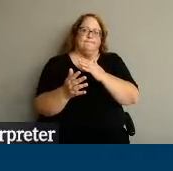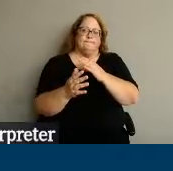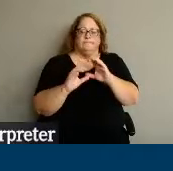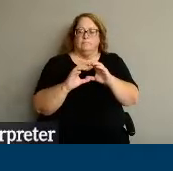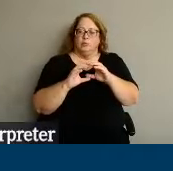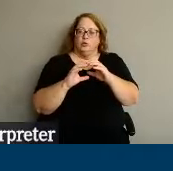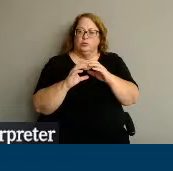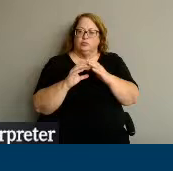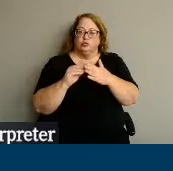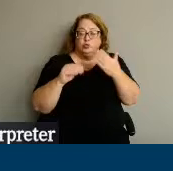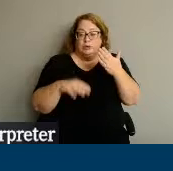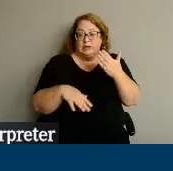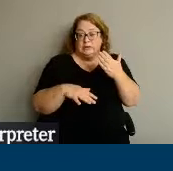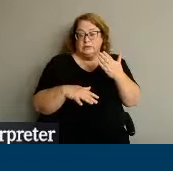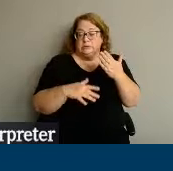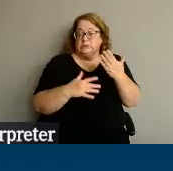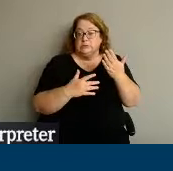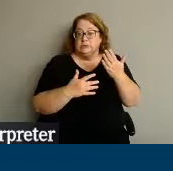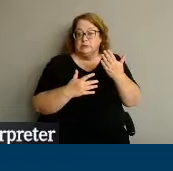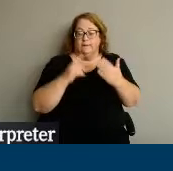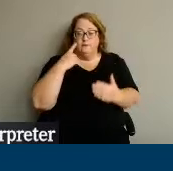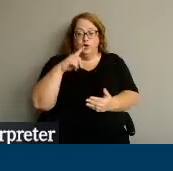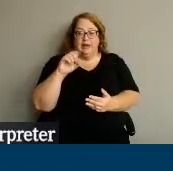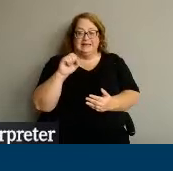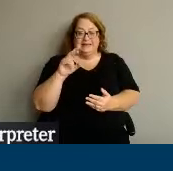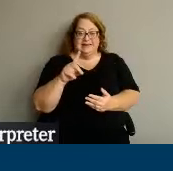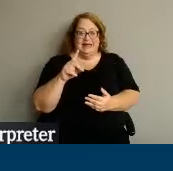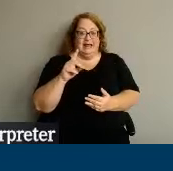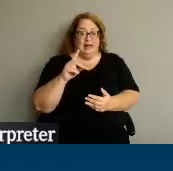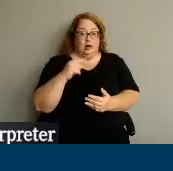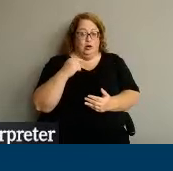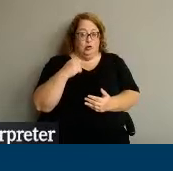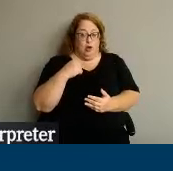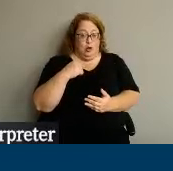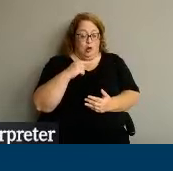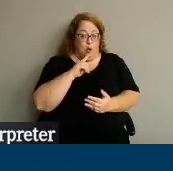population, future students in SSD? And are we doing that?